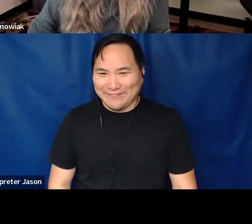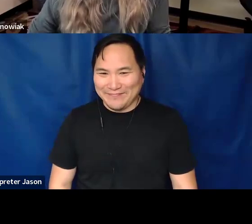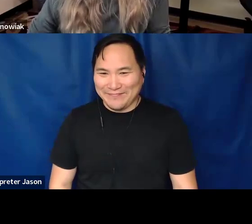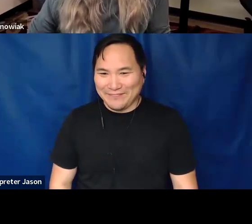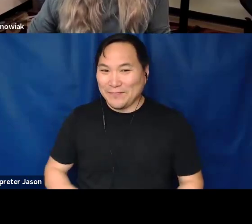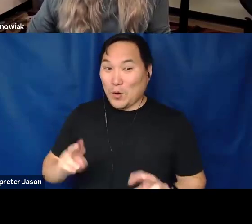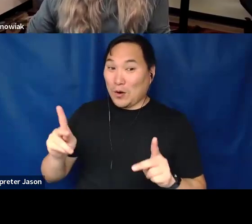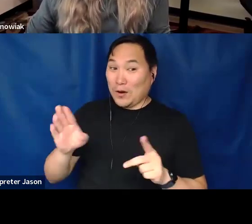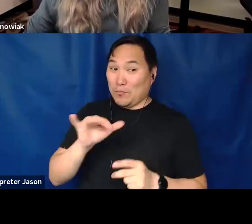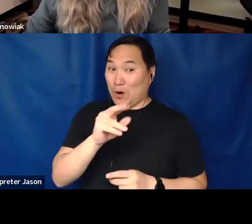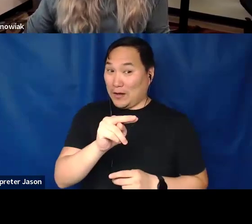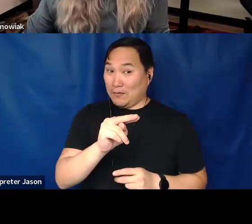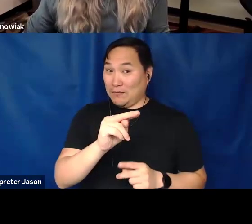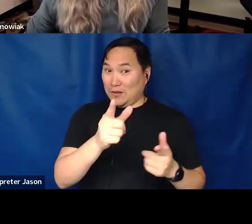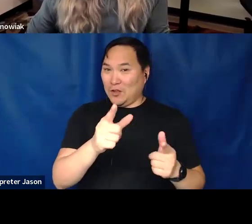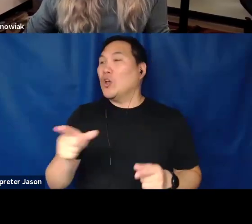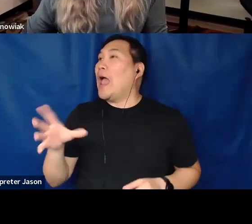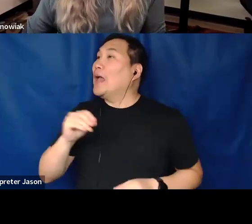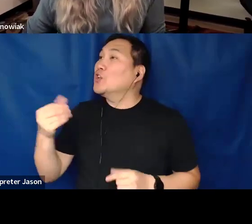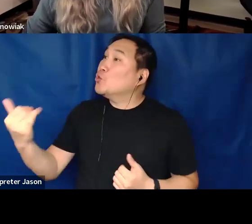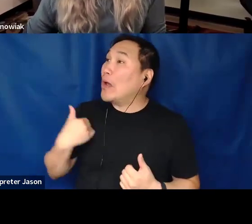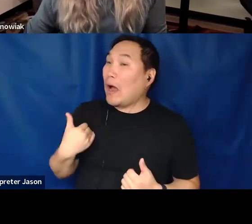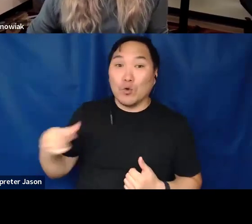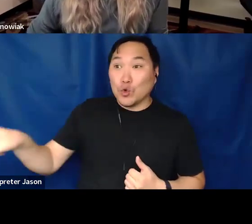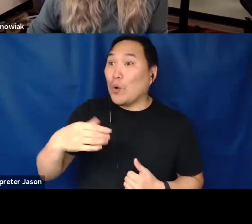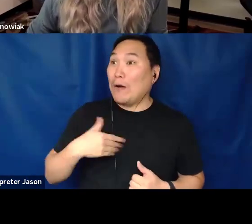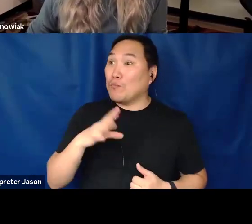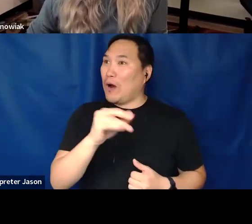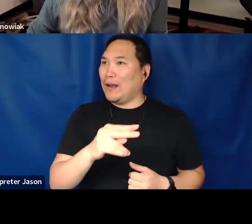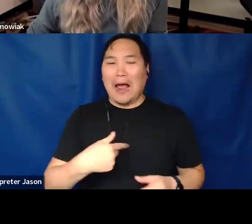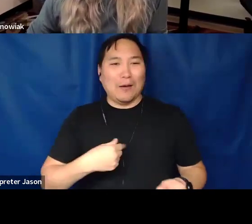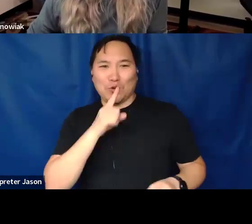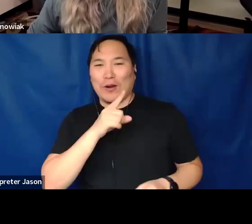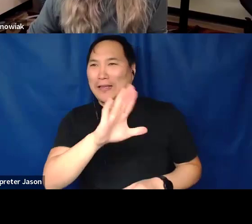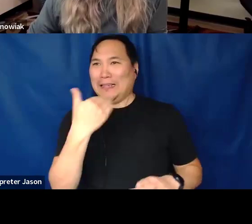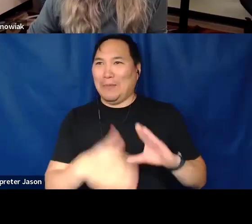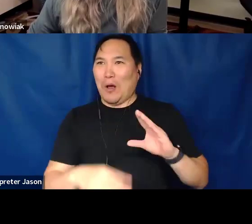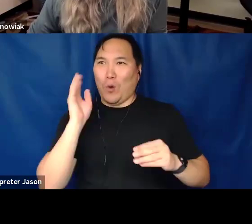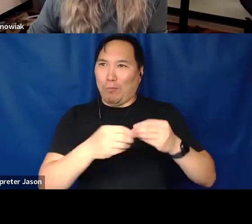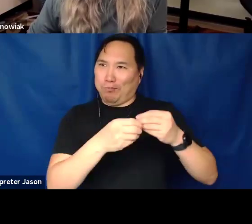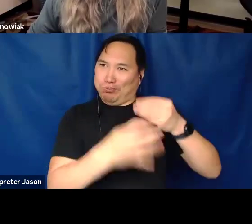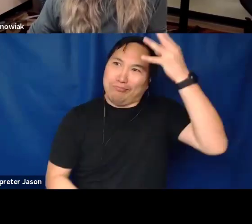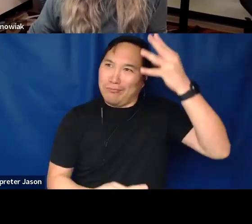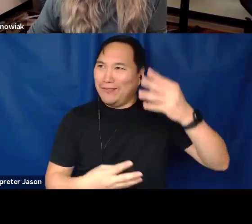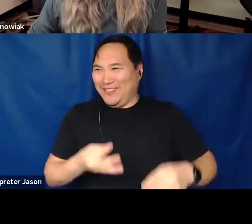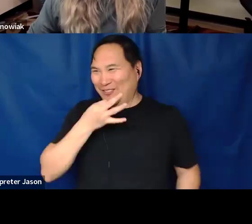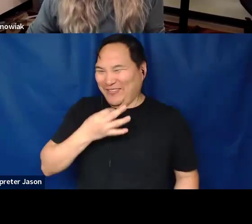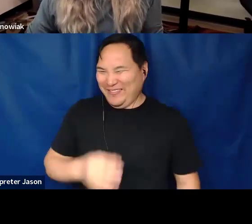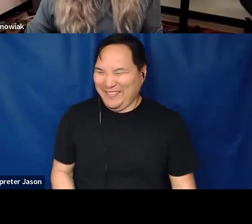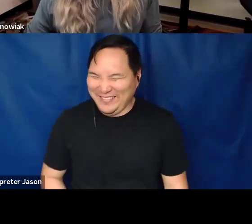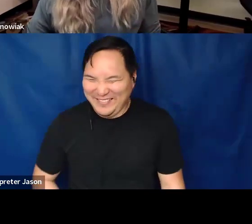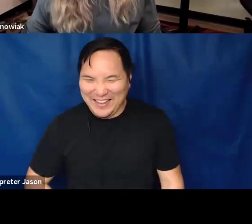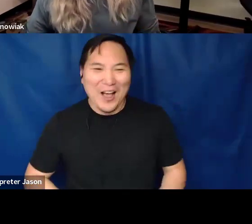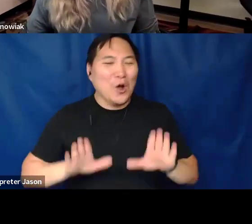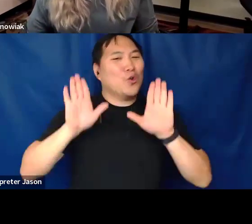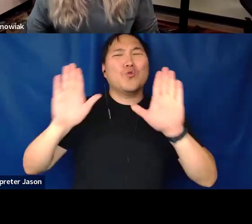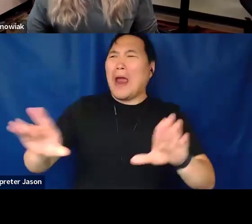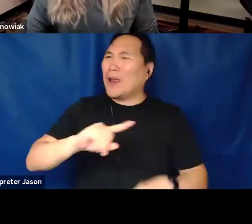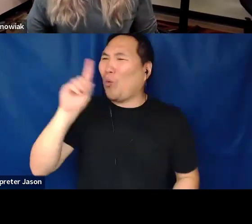And now Brian, you have Brian's email, so his mailbox is going to be filled up. Great questions